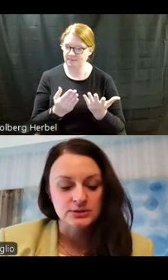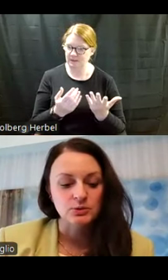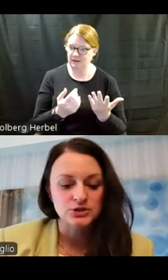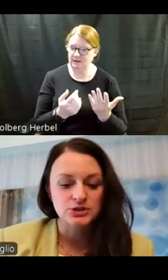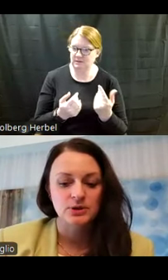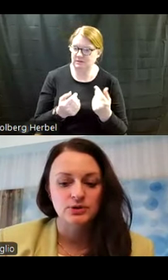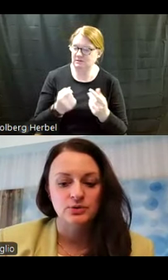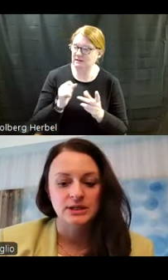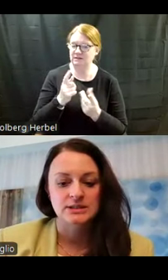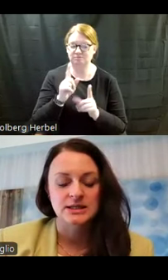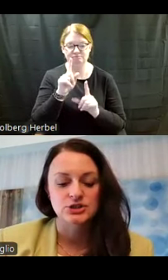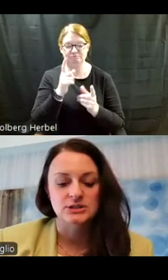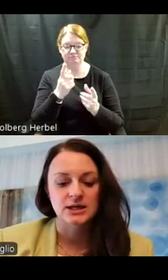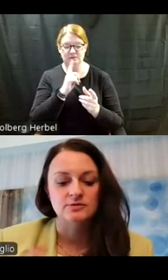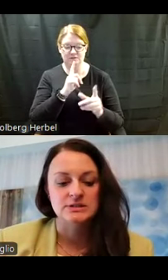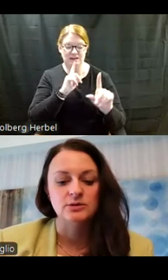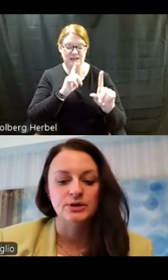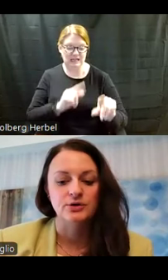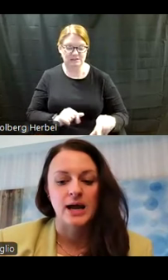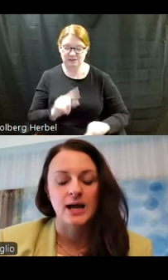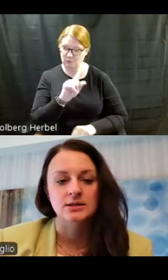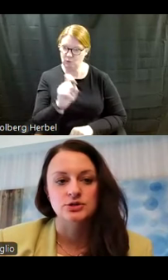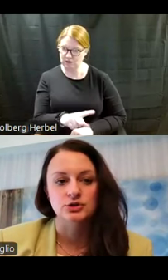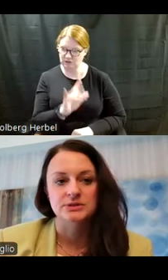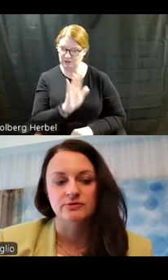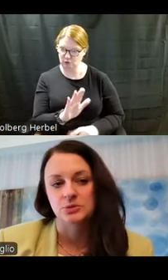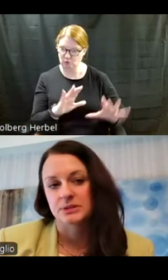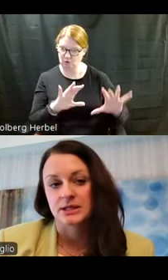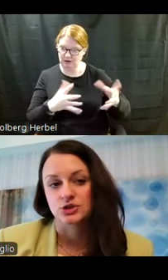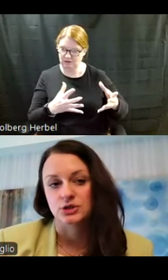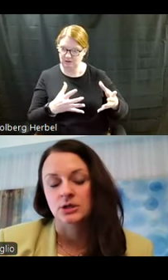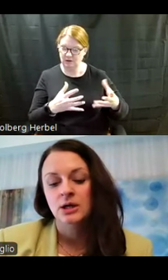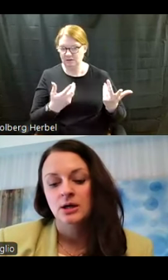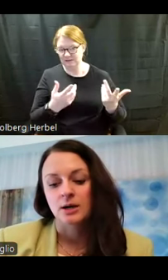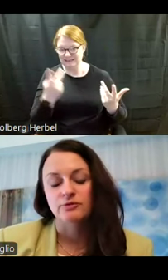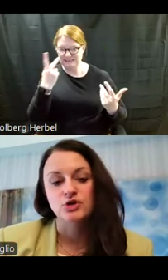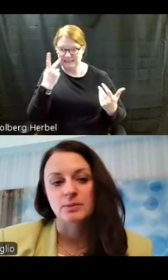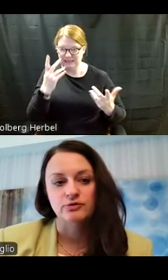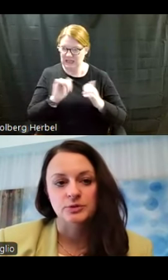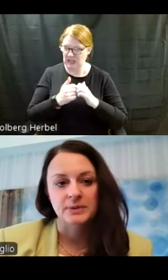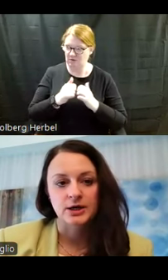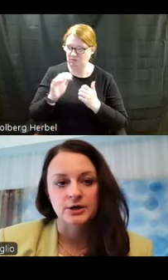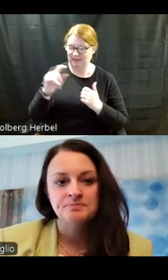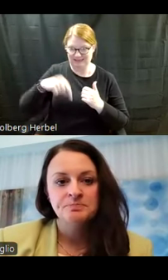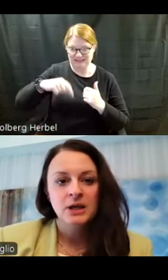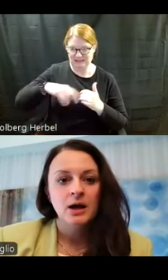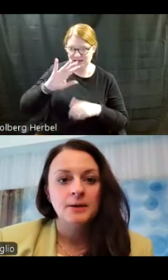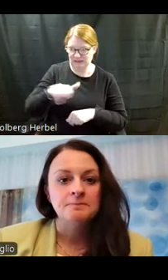you some questions about your organization to kind of see where you're at in terms of implementation of trauma-informed